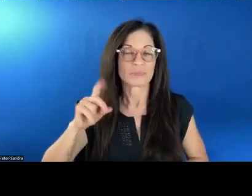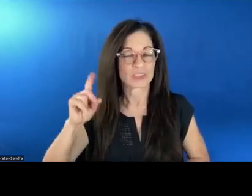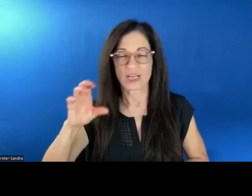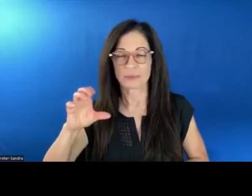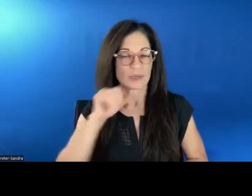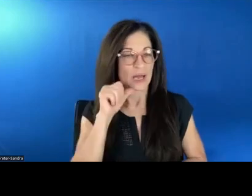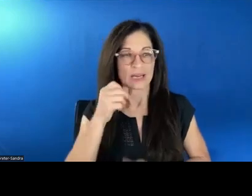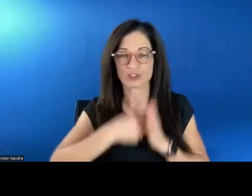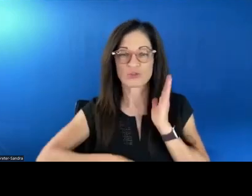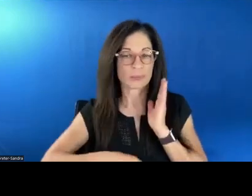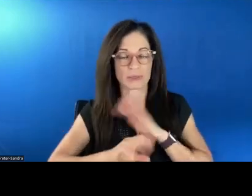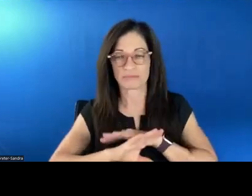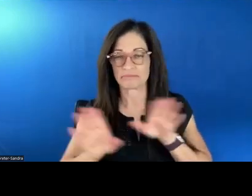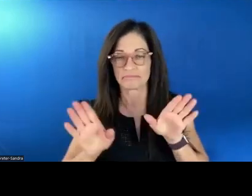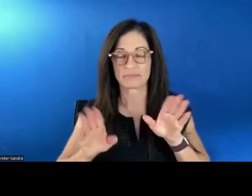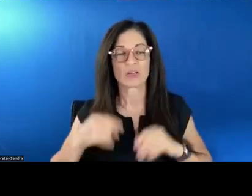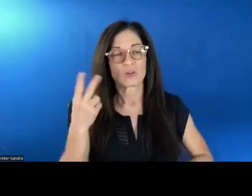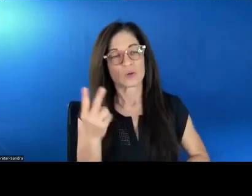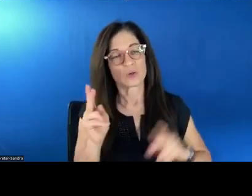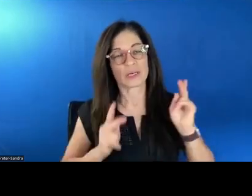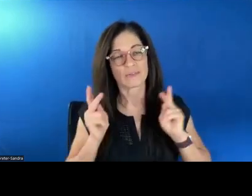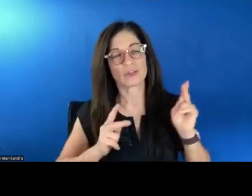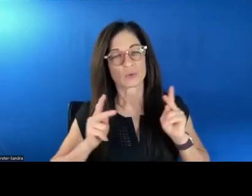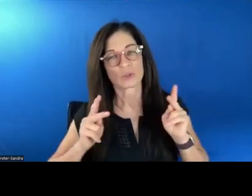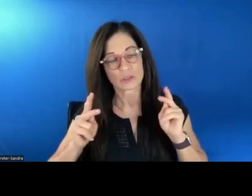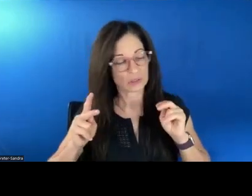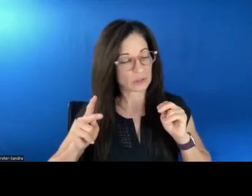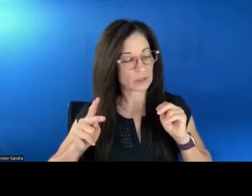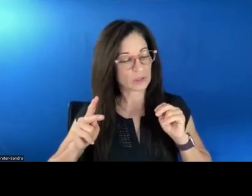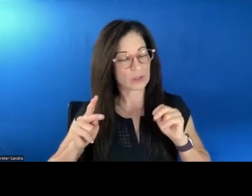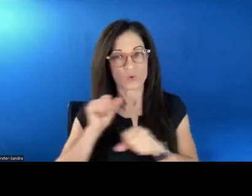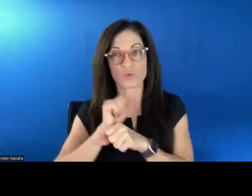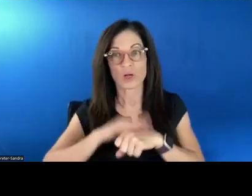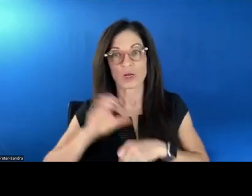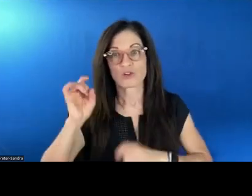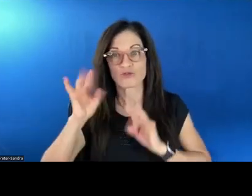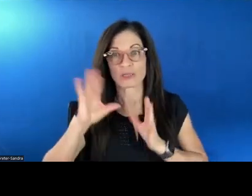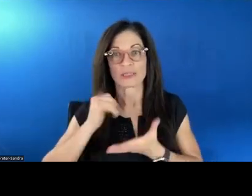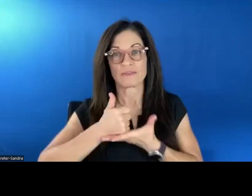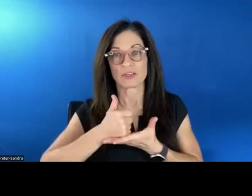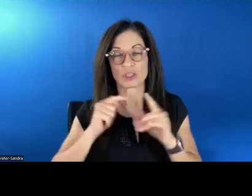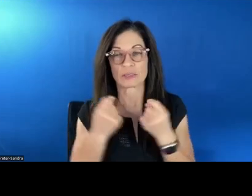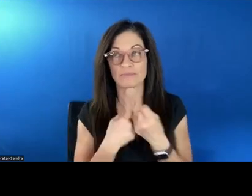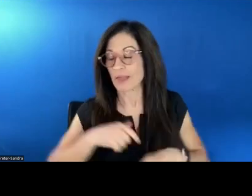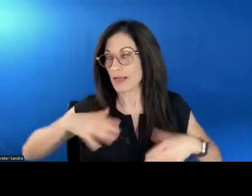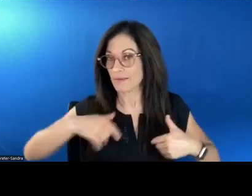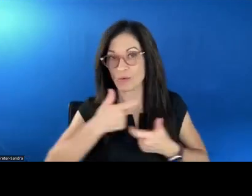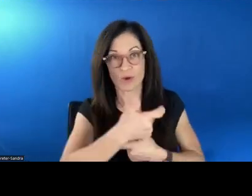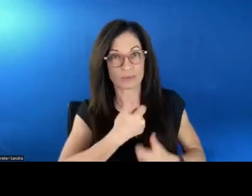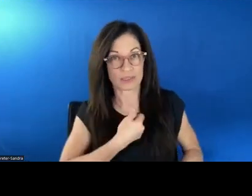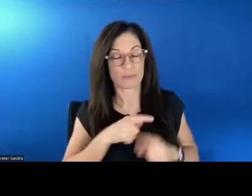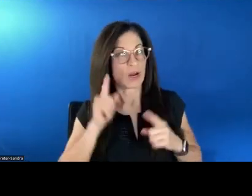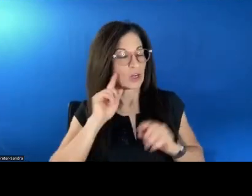scripted show, two individuals who work on crisis intervention teams. So I have not watched this, but I've heard it